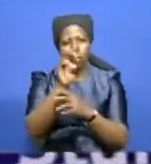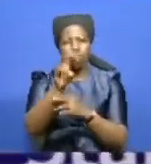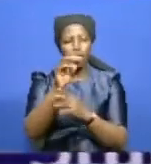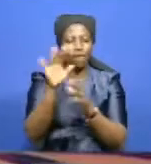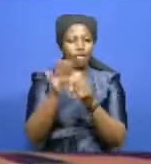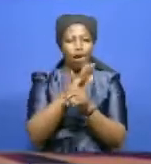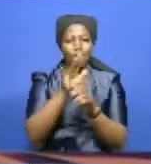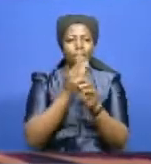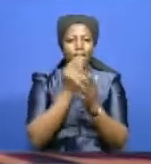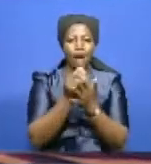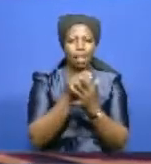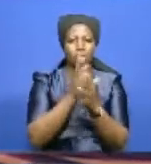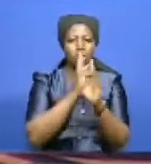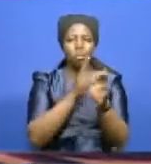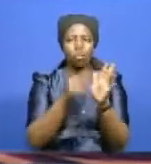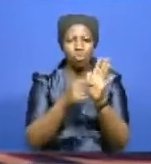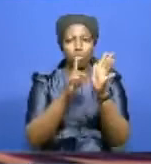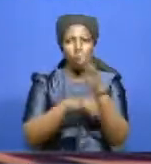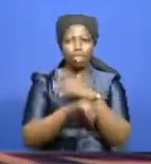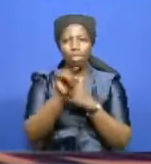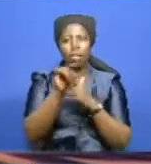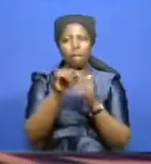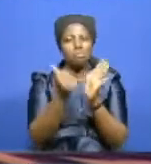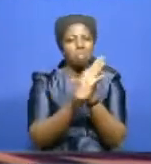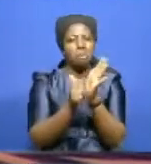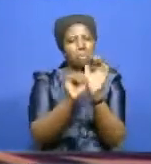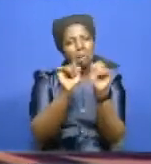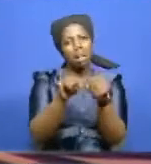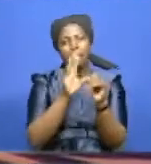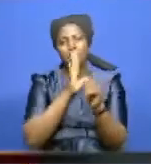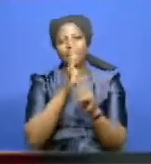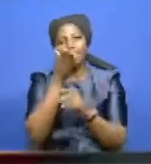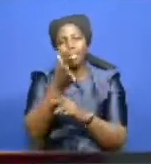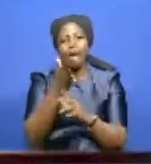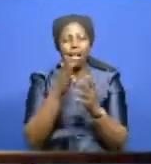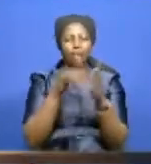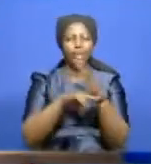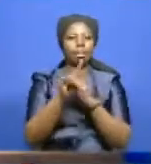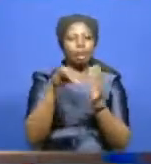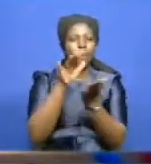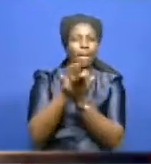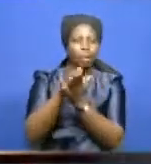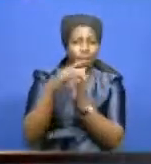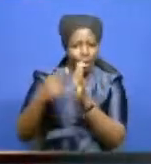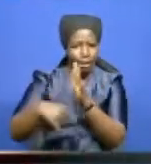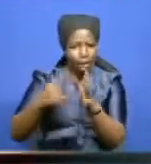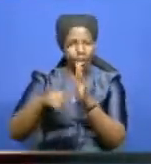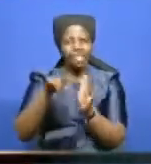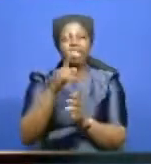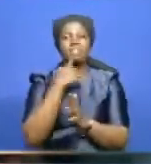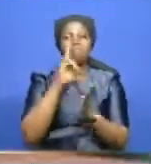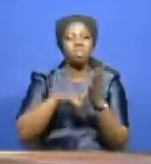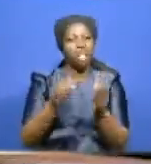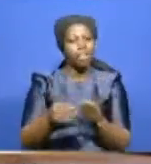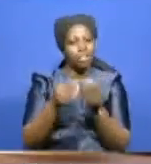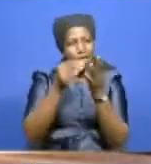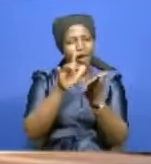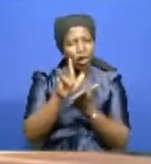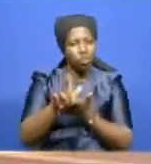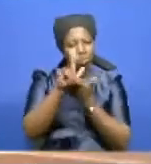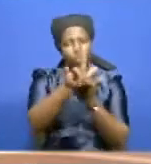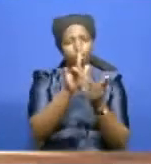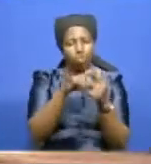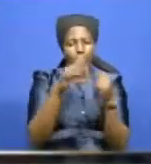financial results, shows that the problem could be pronounced in the banking industry. Stanbic says it issued loan moratoriums